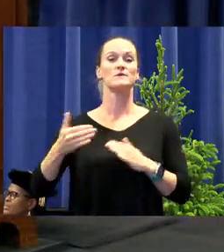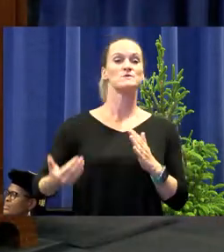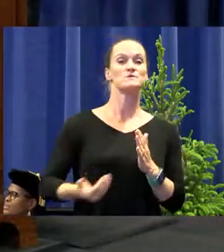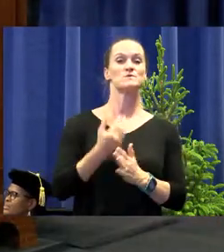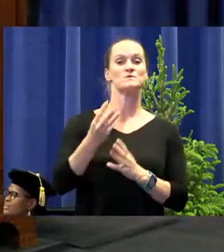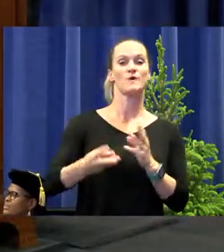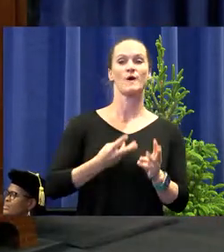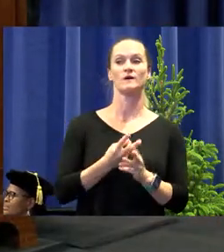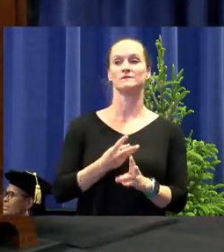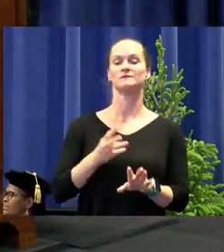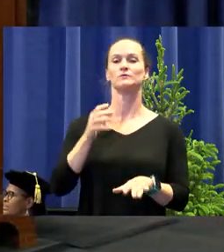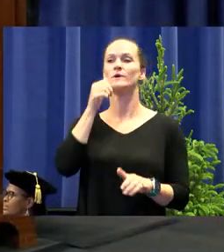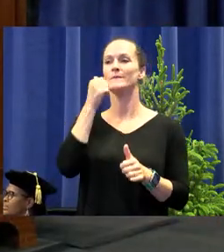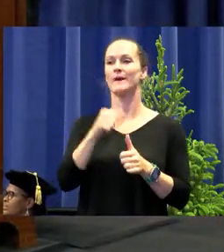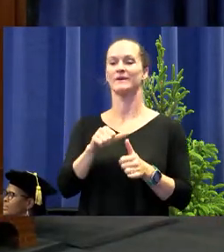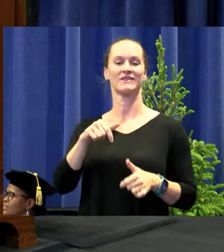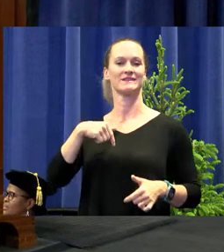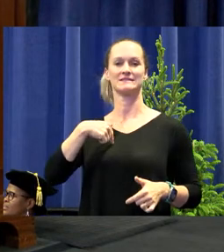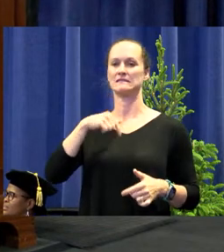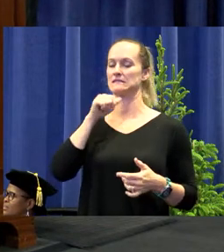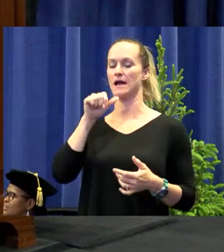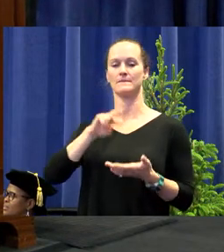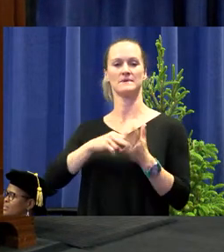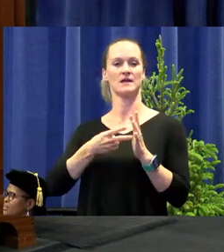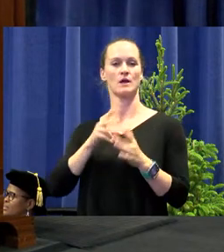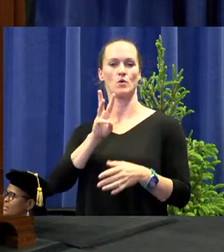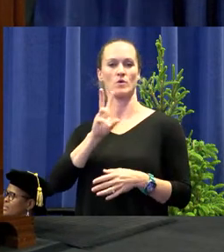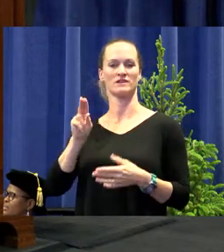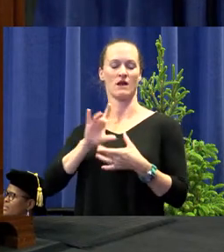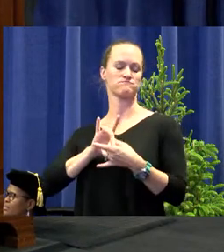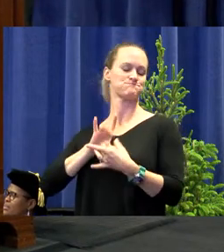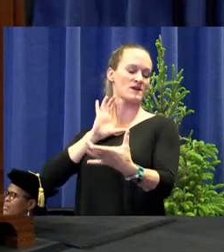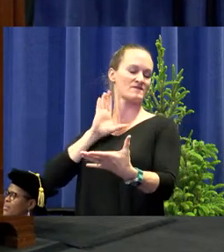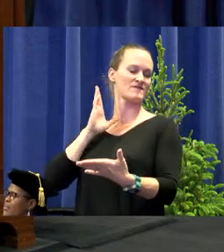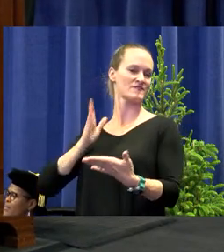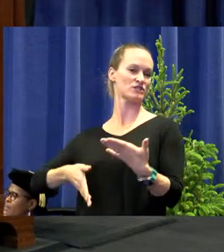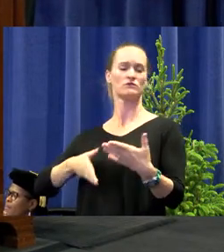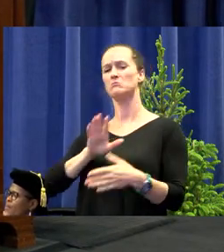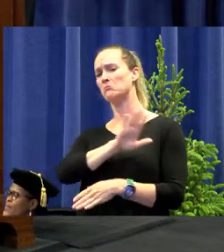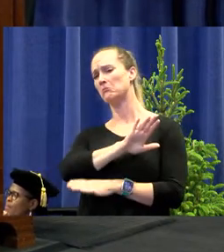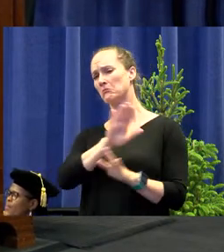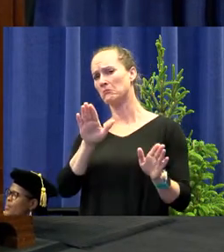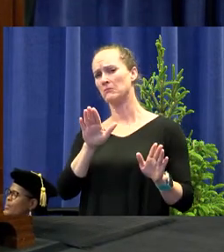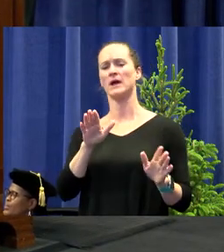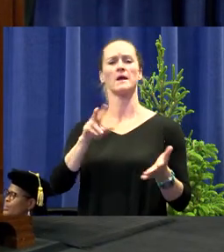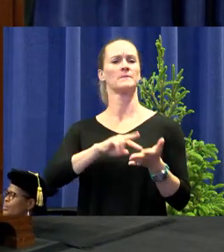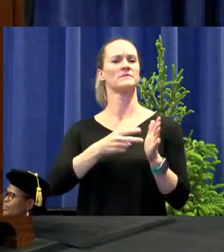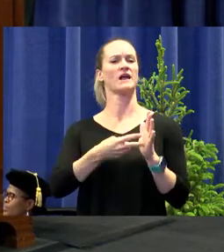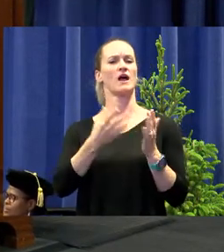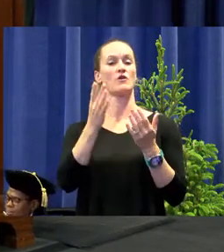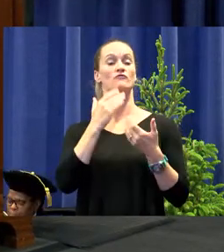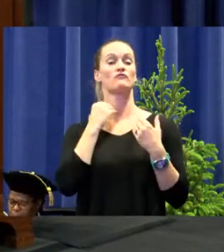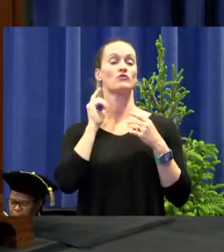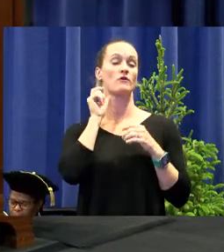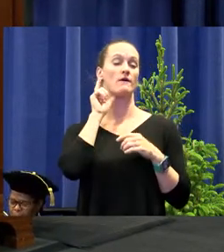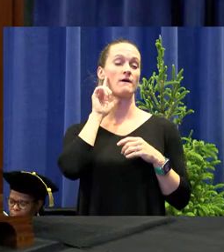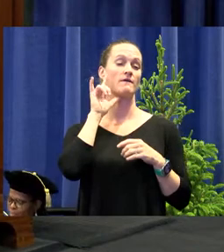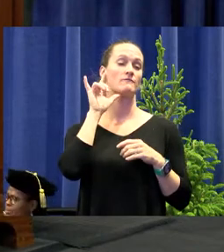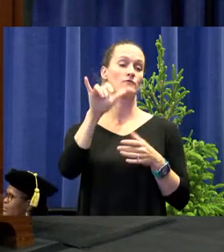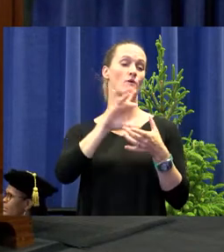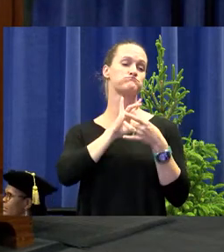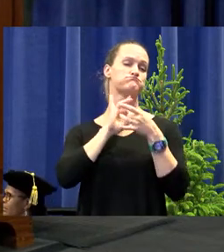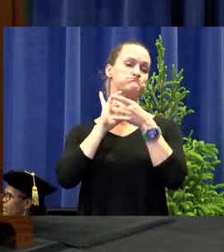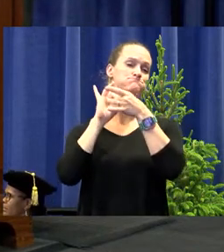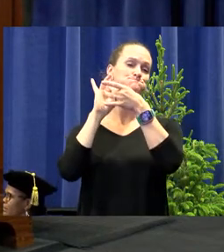not the end of your journey with Western, but the commencement of a lifelong relationship with your soon-to-be